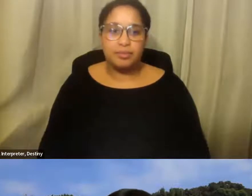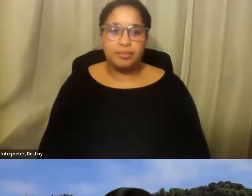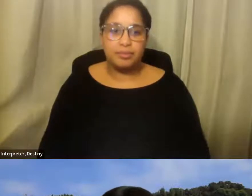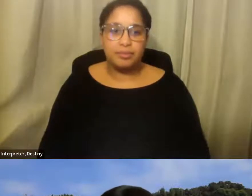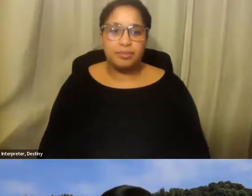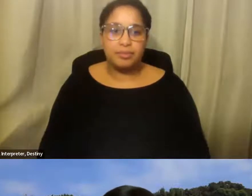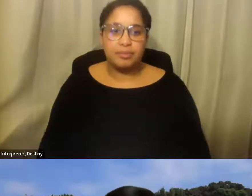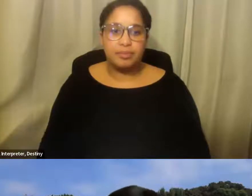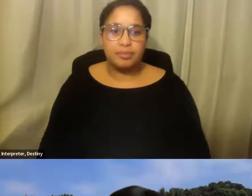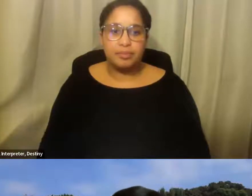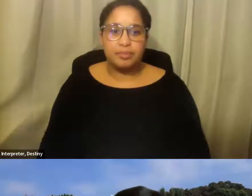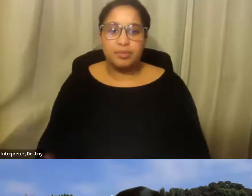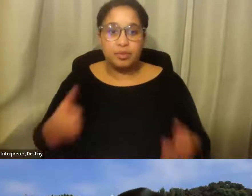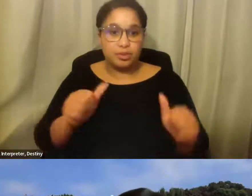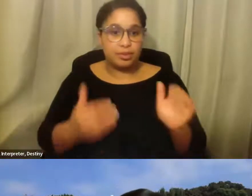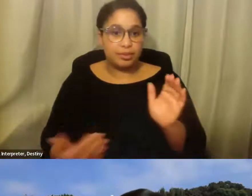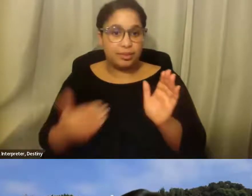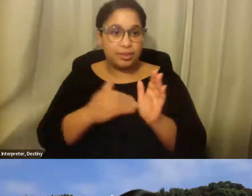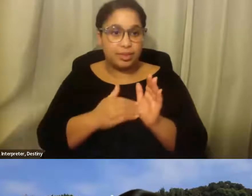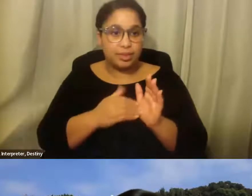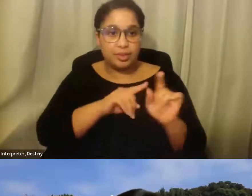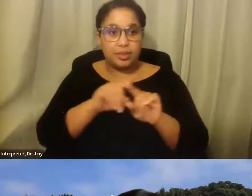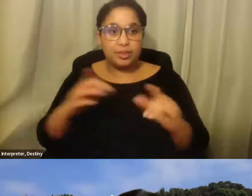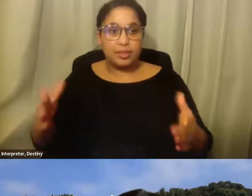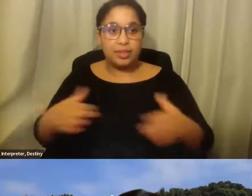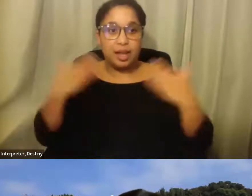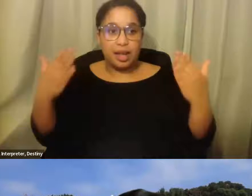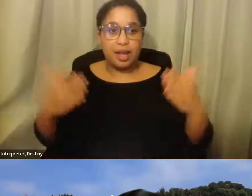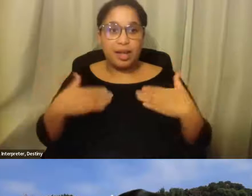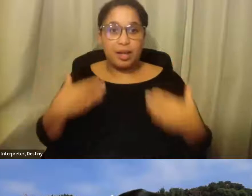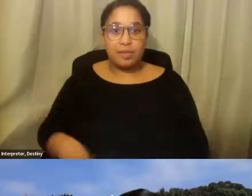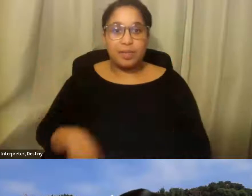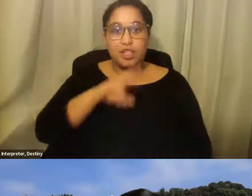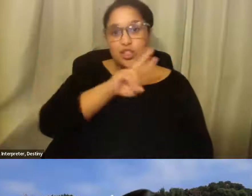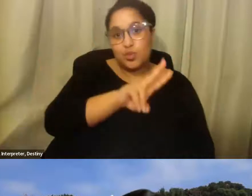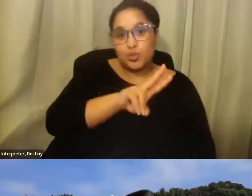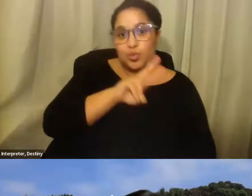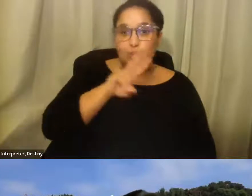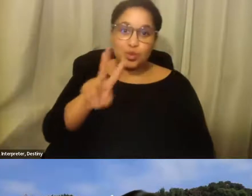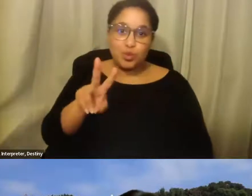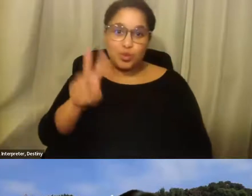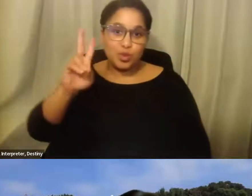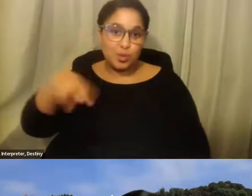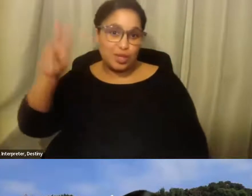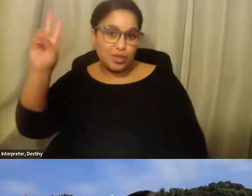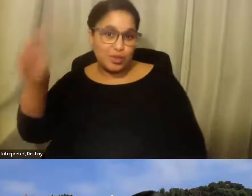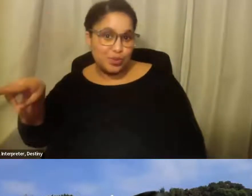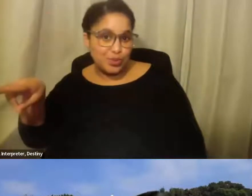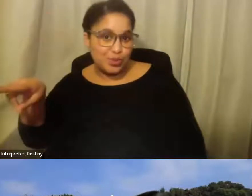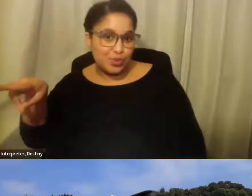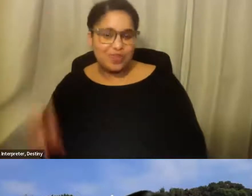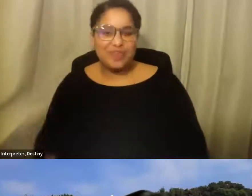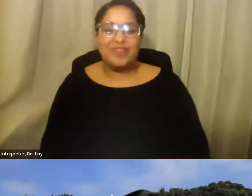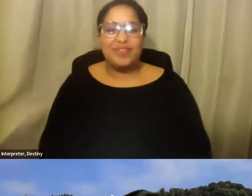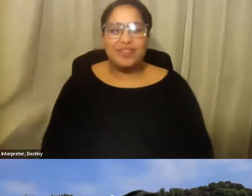Okay, so let's try this again. Also happy 2222 in this auspicious day.